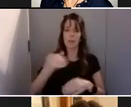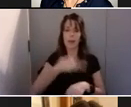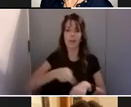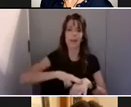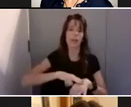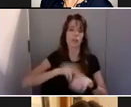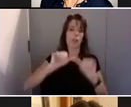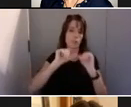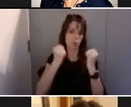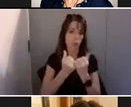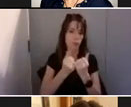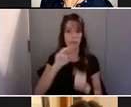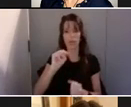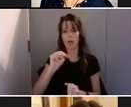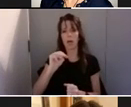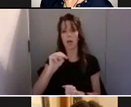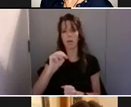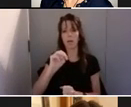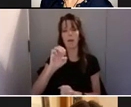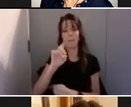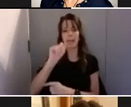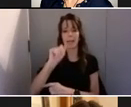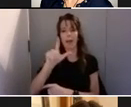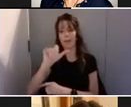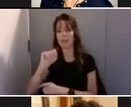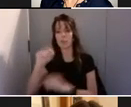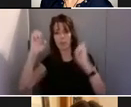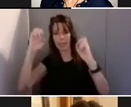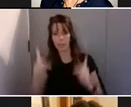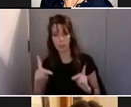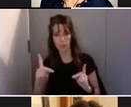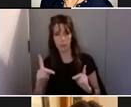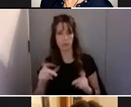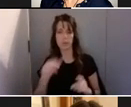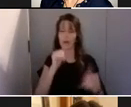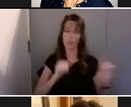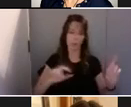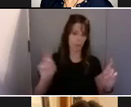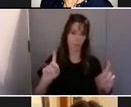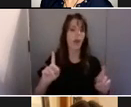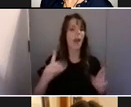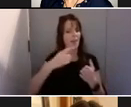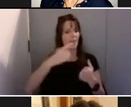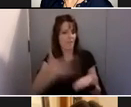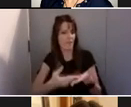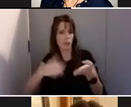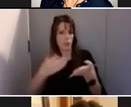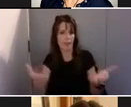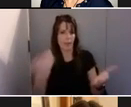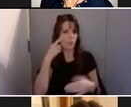Association of Media Literacy Educators. They're nonpartisan and they do fact checking. So I'm going